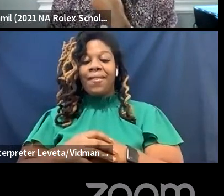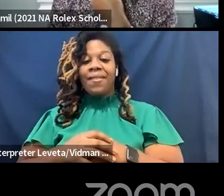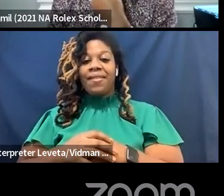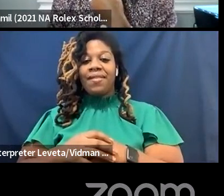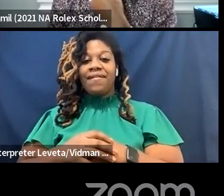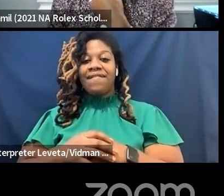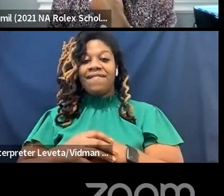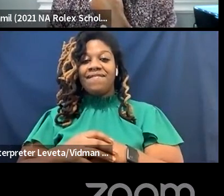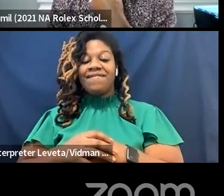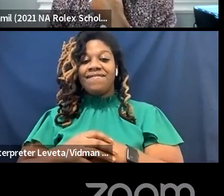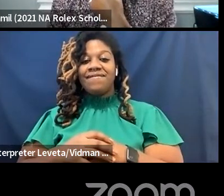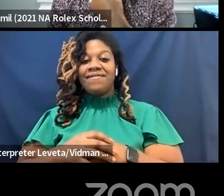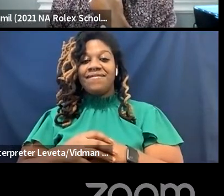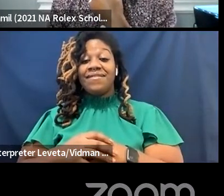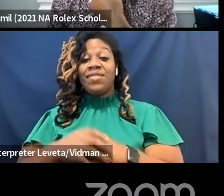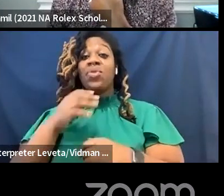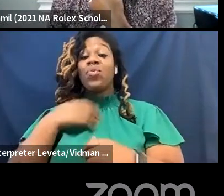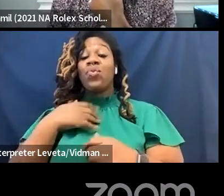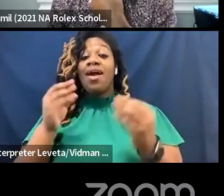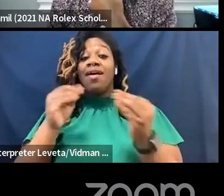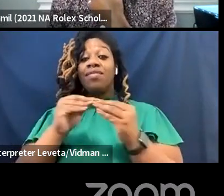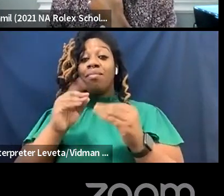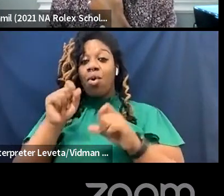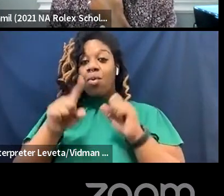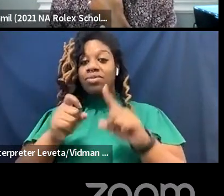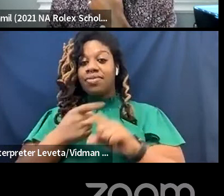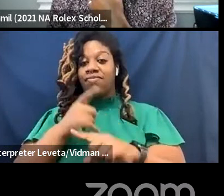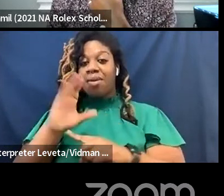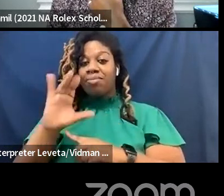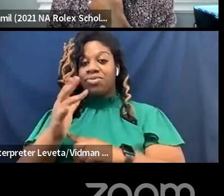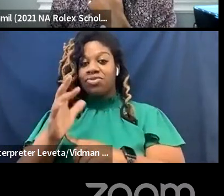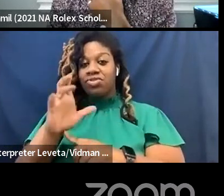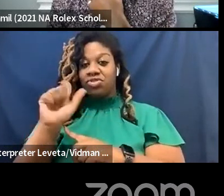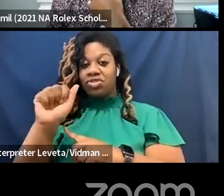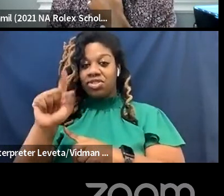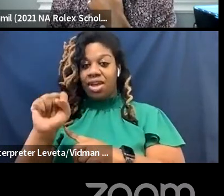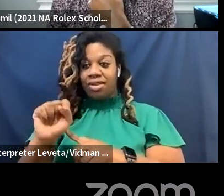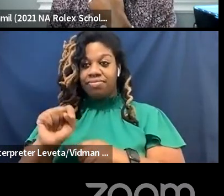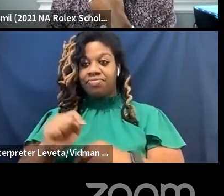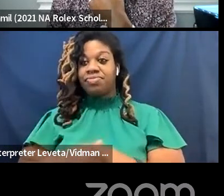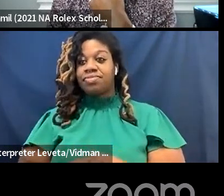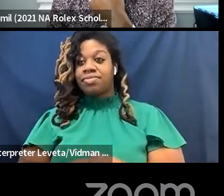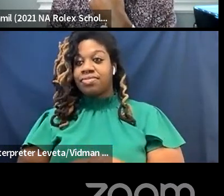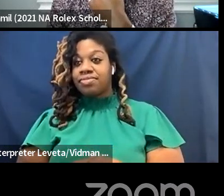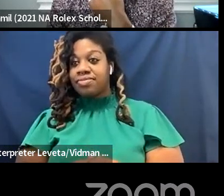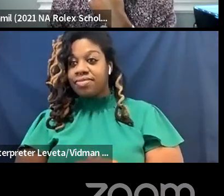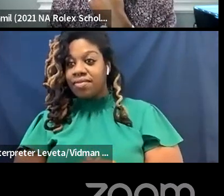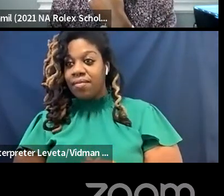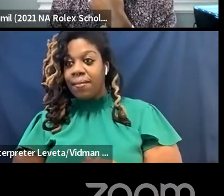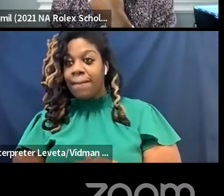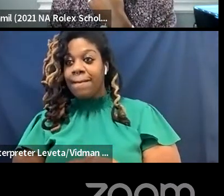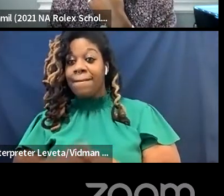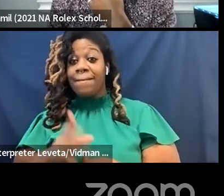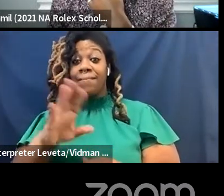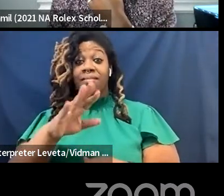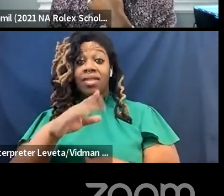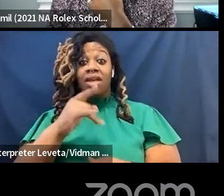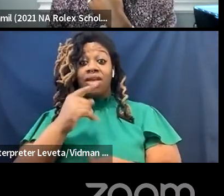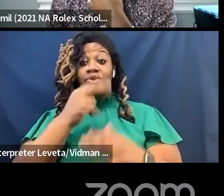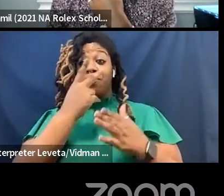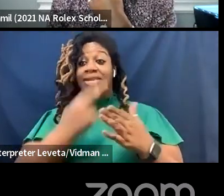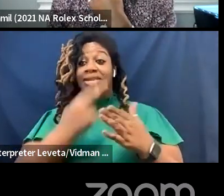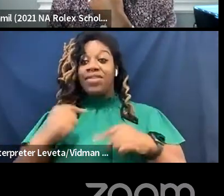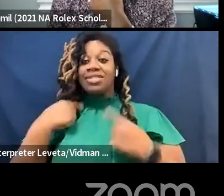So we got some more questions here come from the chat. This is one's for you, Andrea. It's you've been diving since 1991. What are some of the